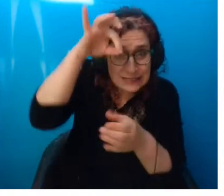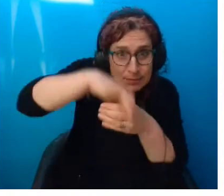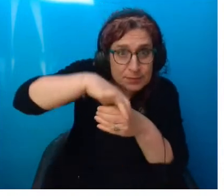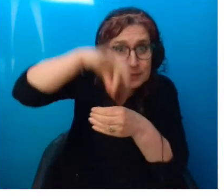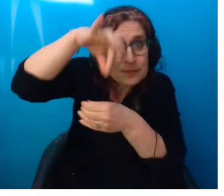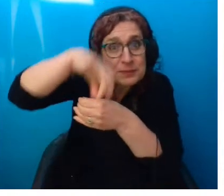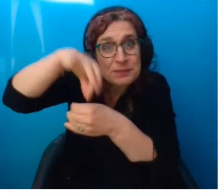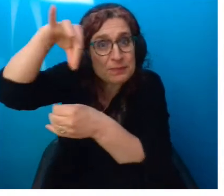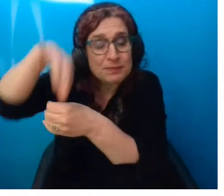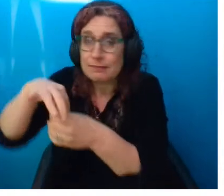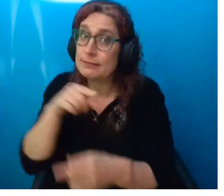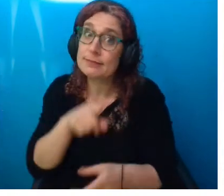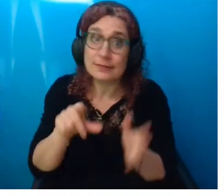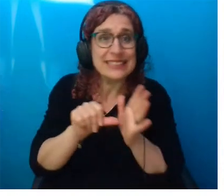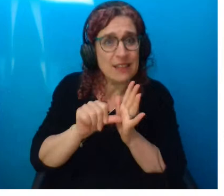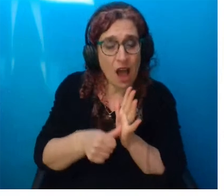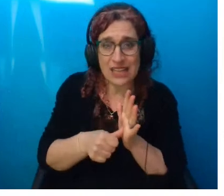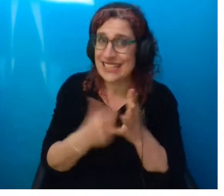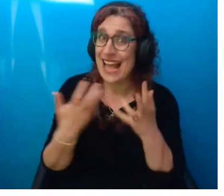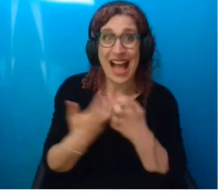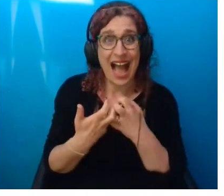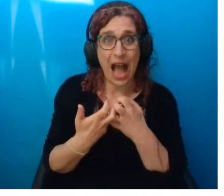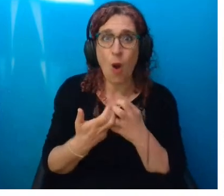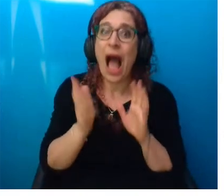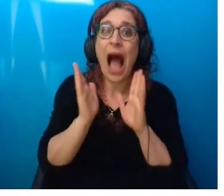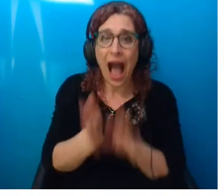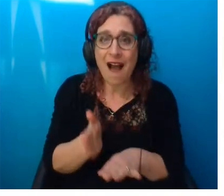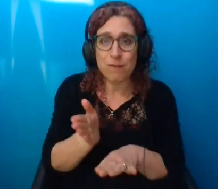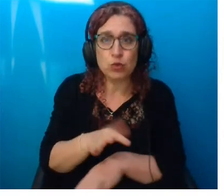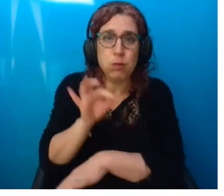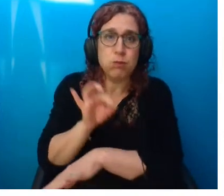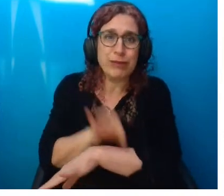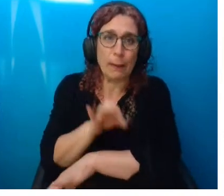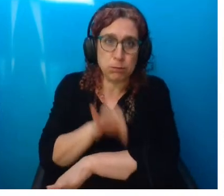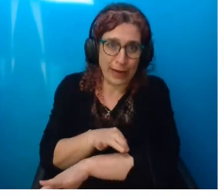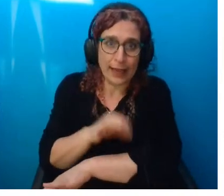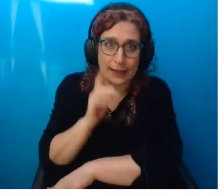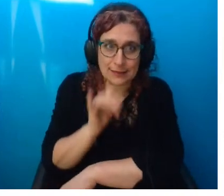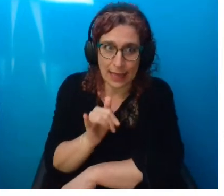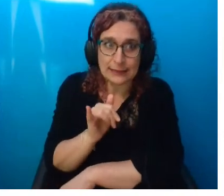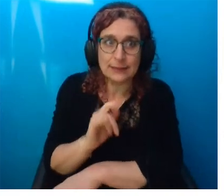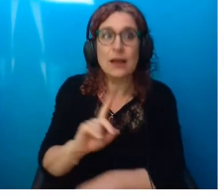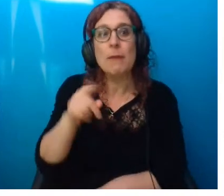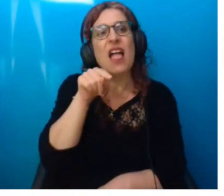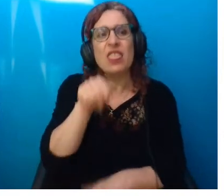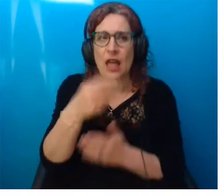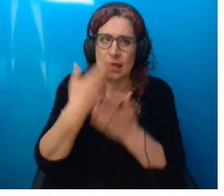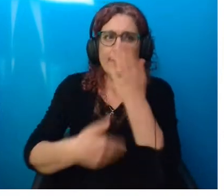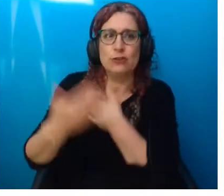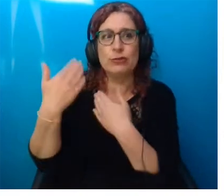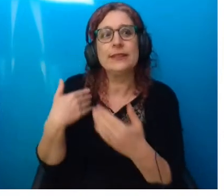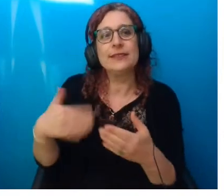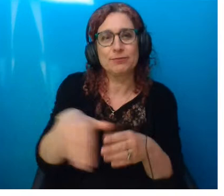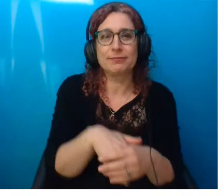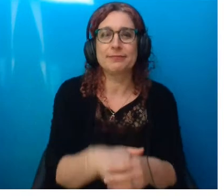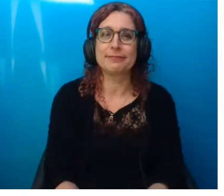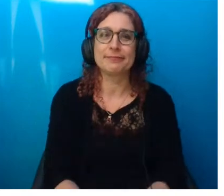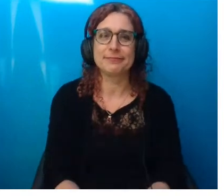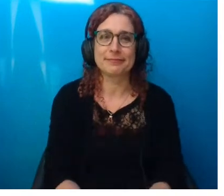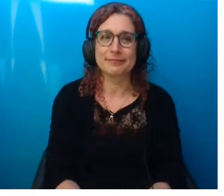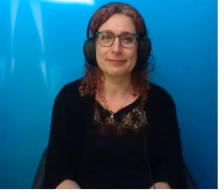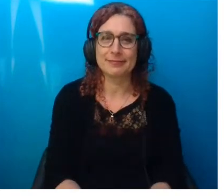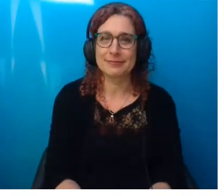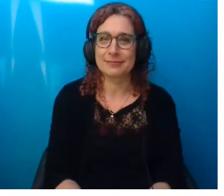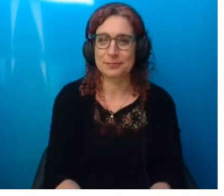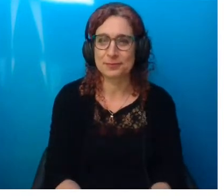only way you could test is prick test, but actually the history tells the whole story. Patients are often quite mystified by it and ask